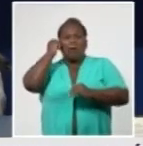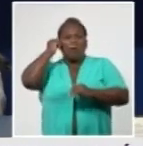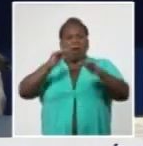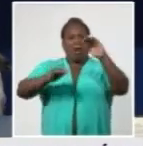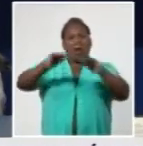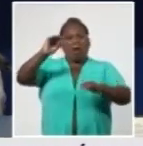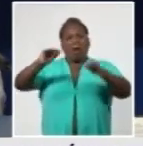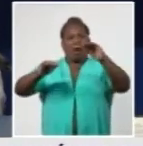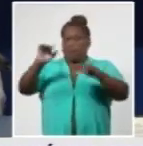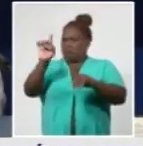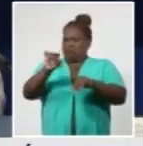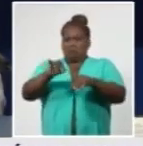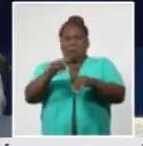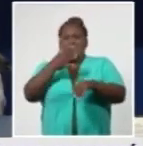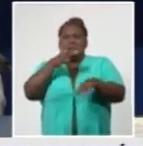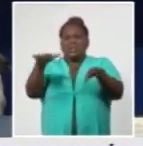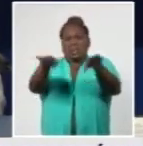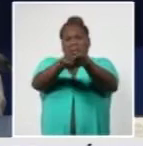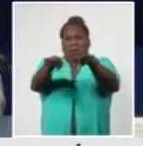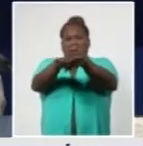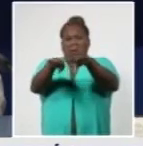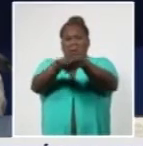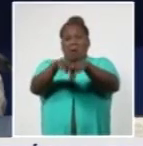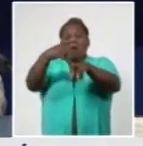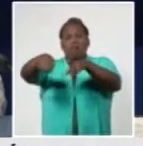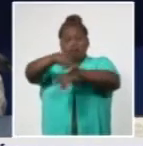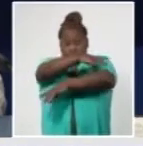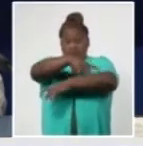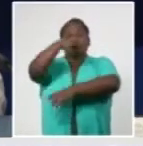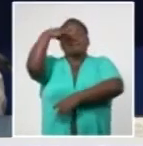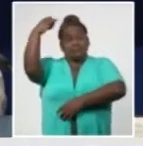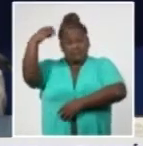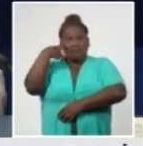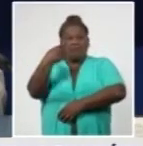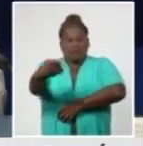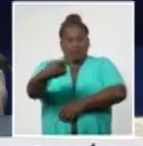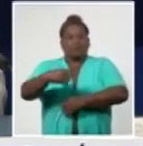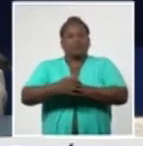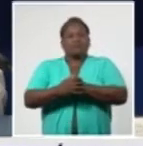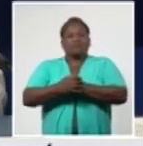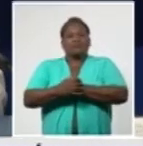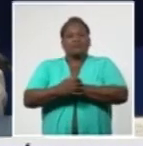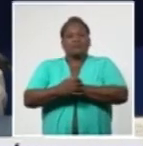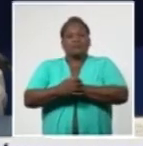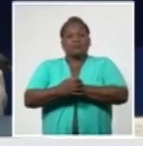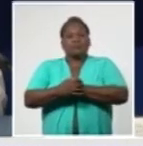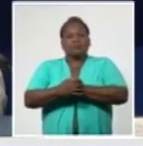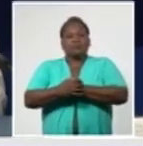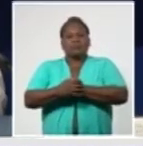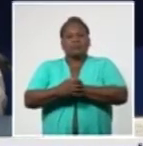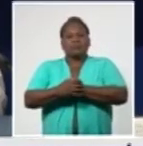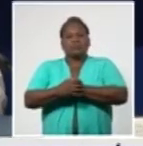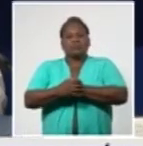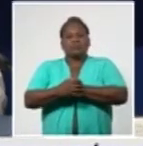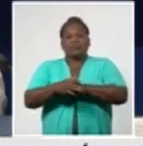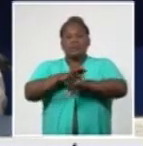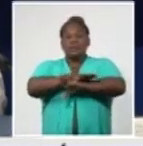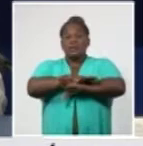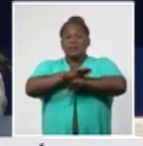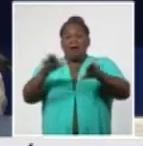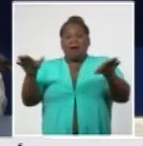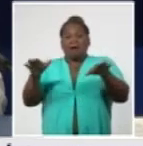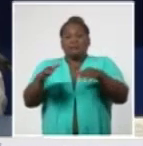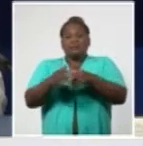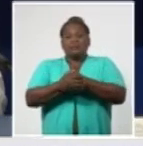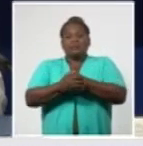behavior of the pandemic, we have not noticed so far a predominance by the male sex, which has been the case in other